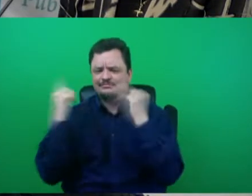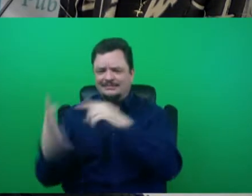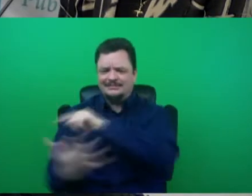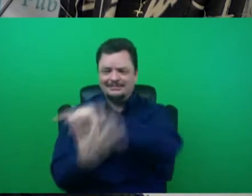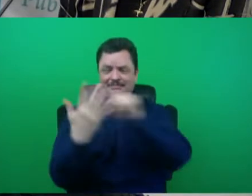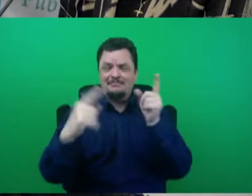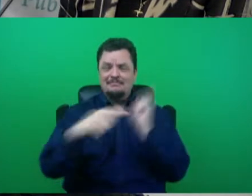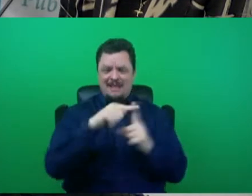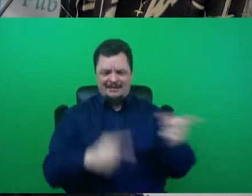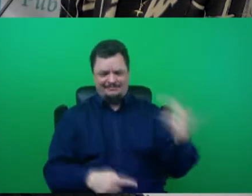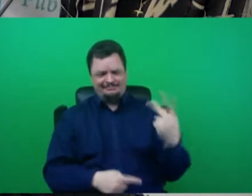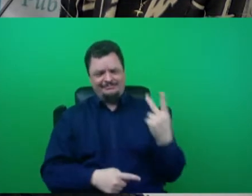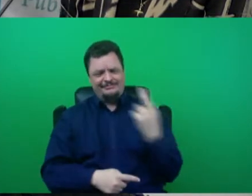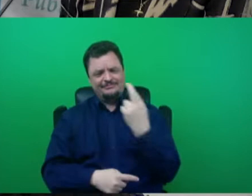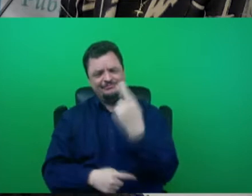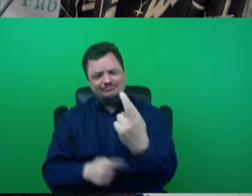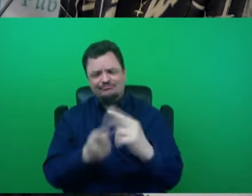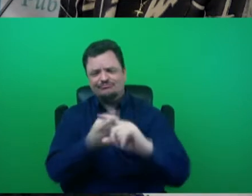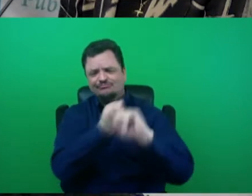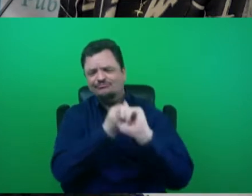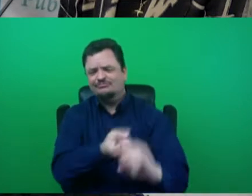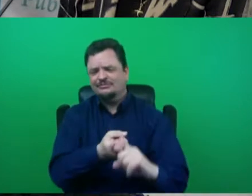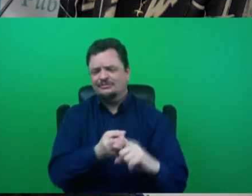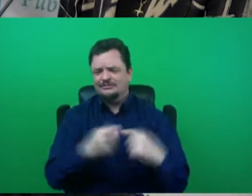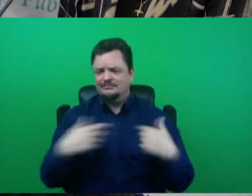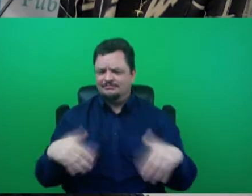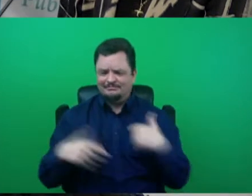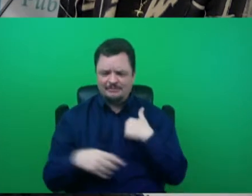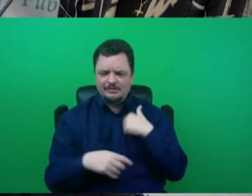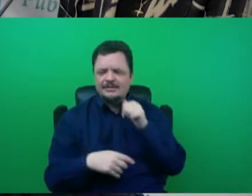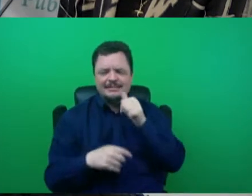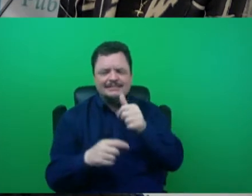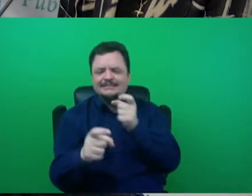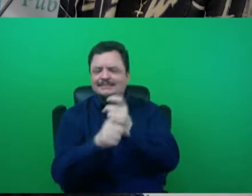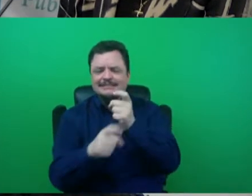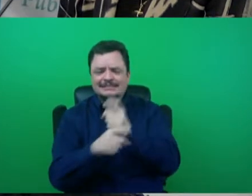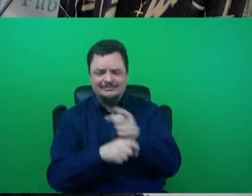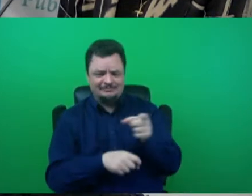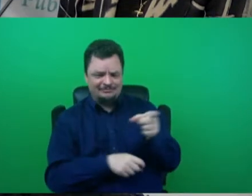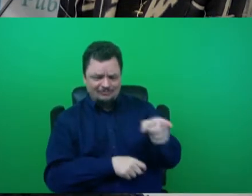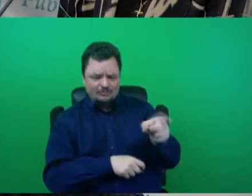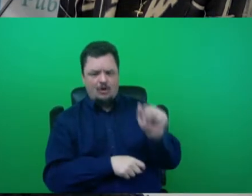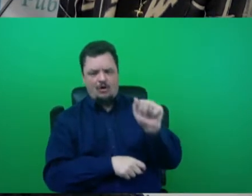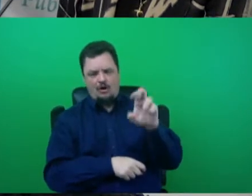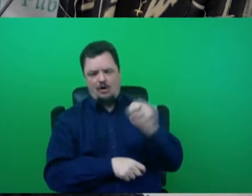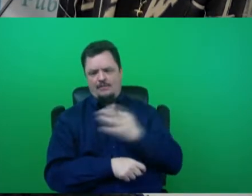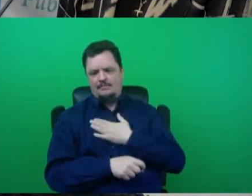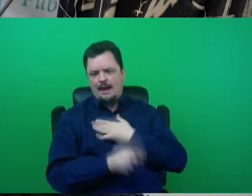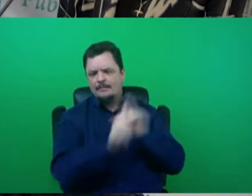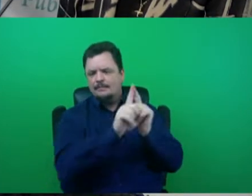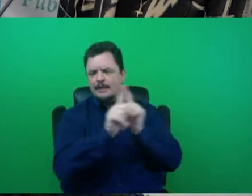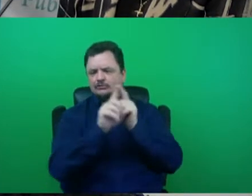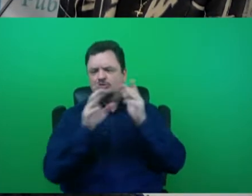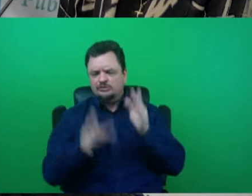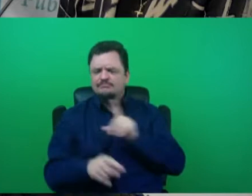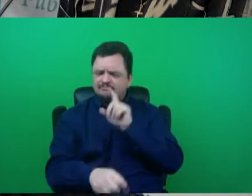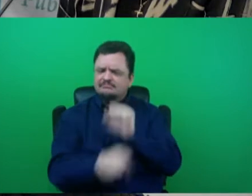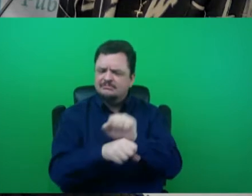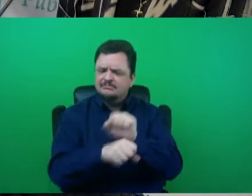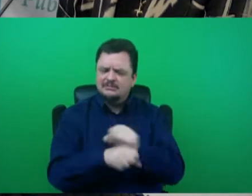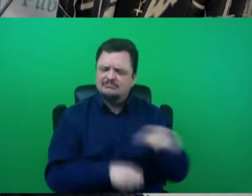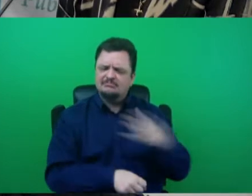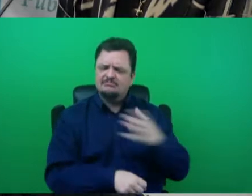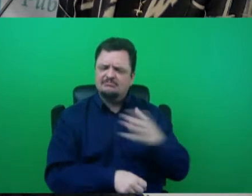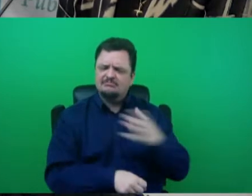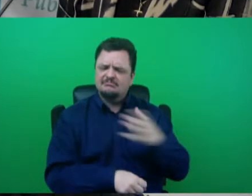you, and I was not kidding when I said that you have been my mentor. So thank you. And a couple of things specifically that I